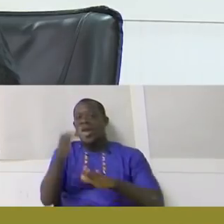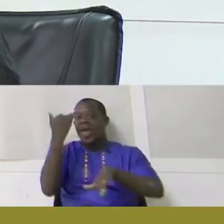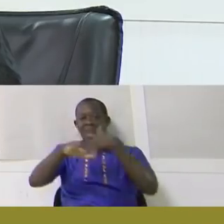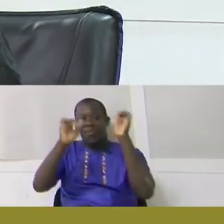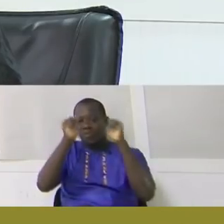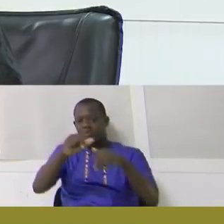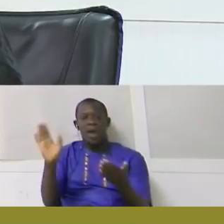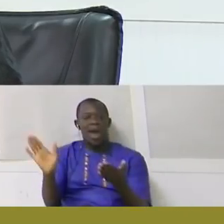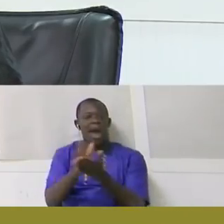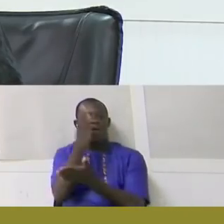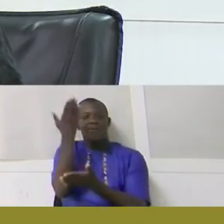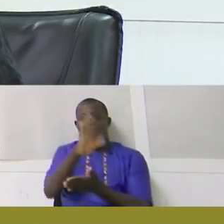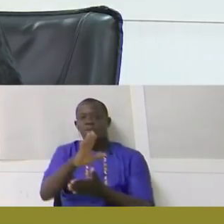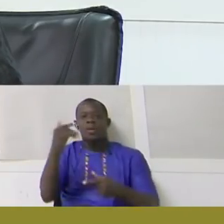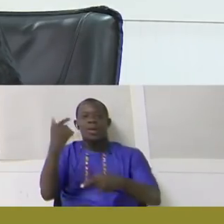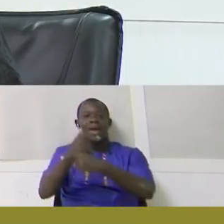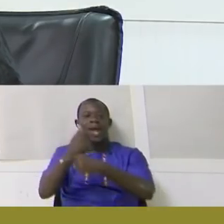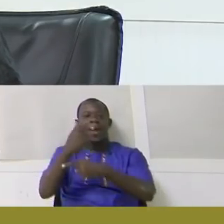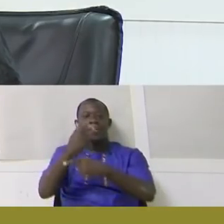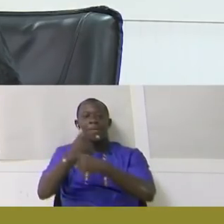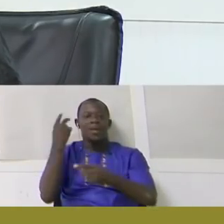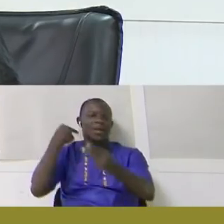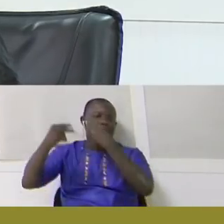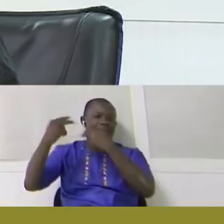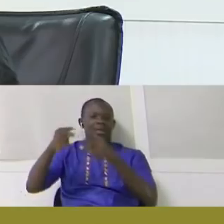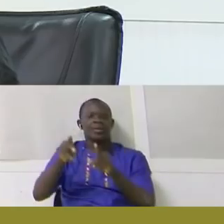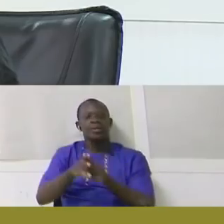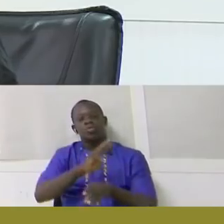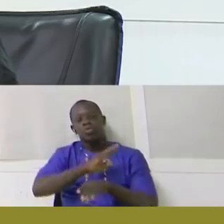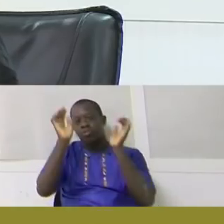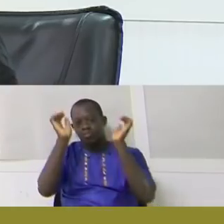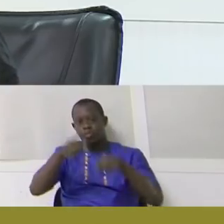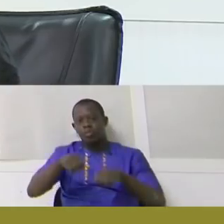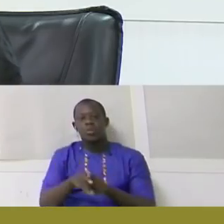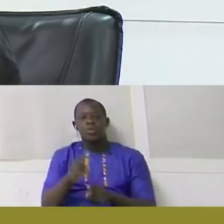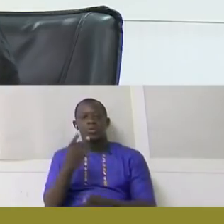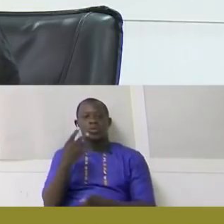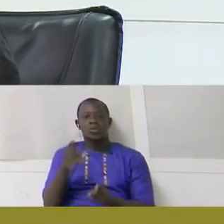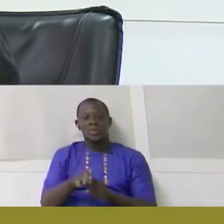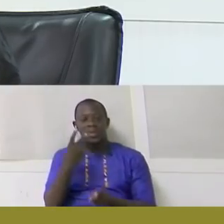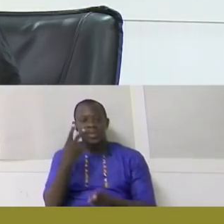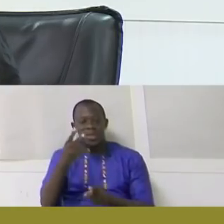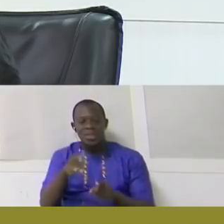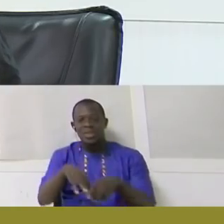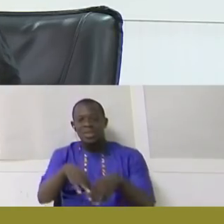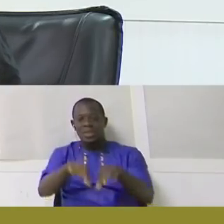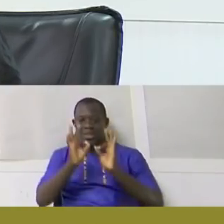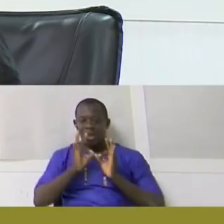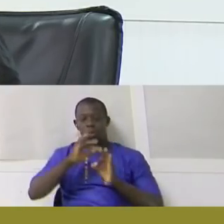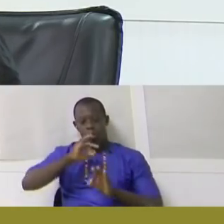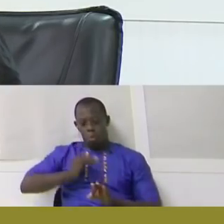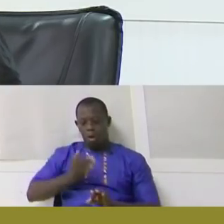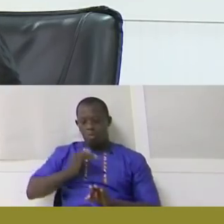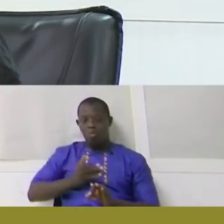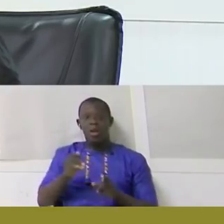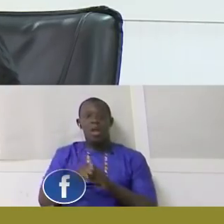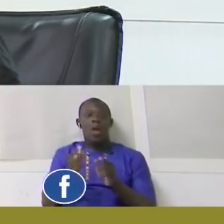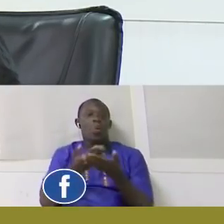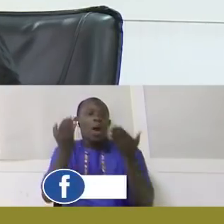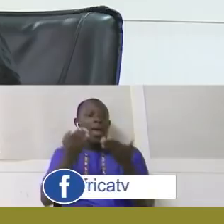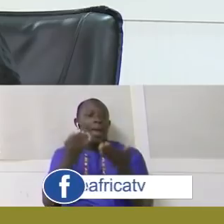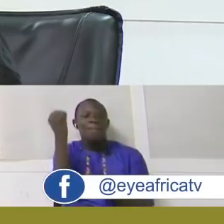buki Gambia. And it shall never leave the books of the Gambia. Nga jël ay jigen. You take women. Because majority bi